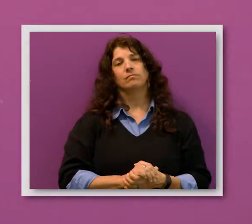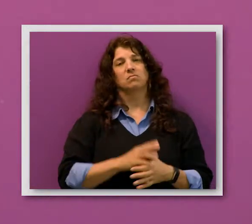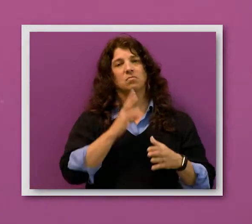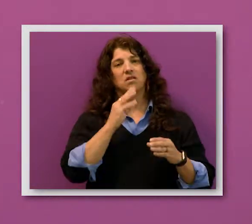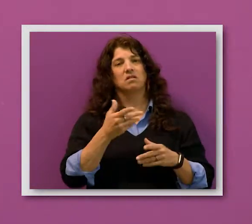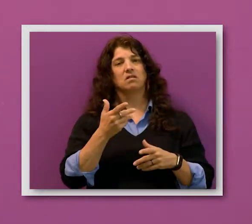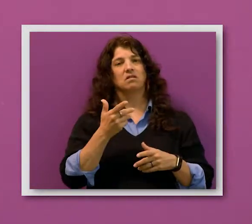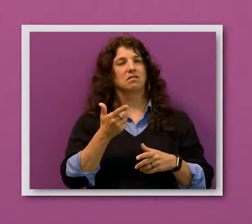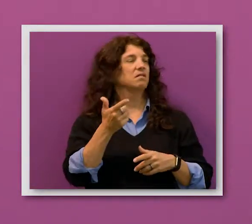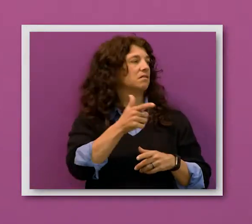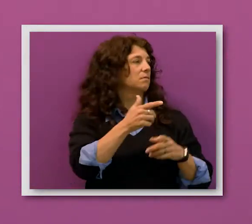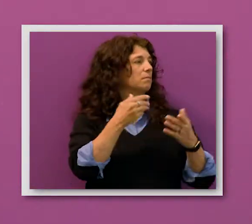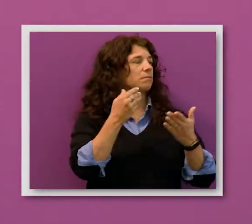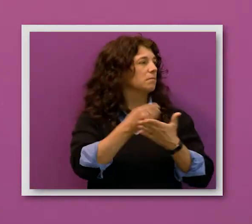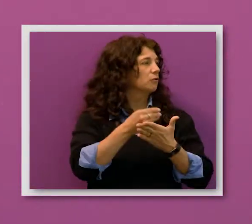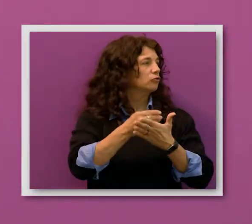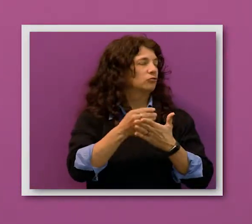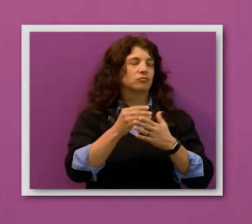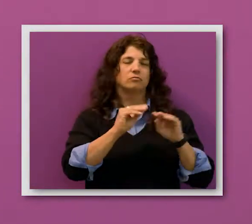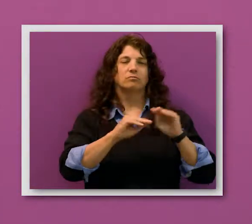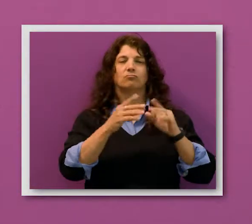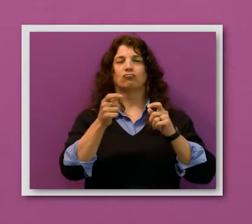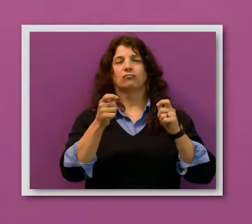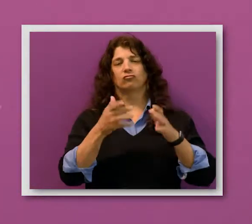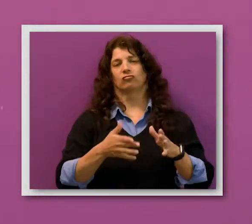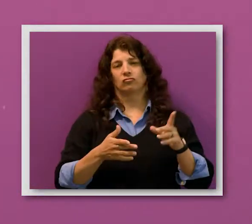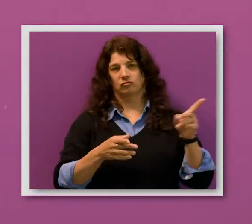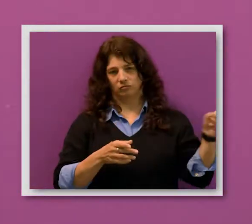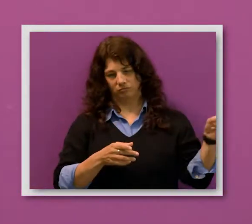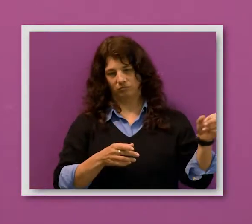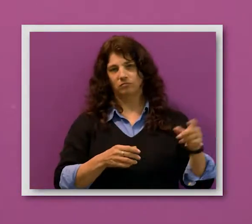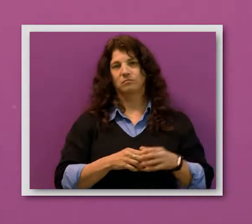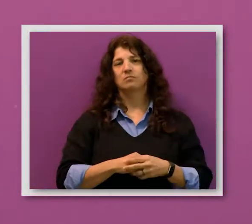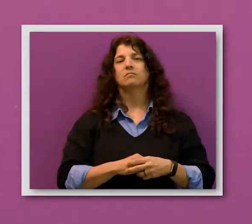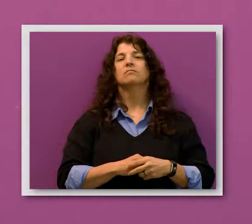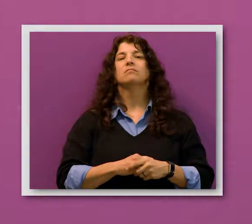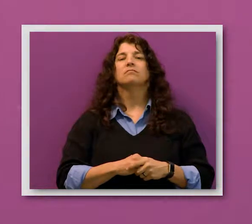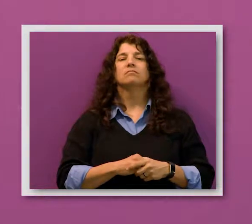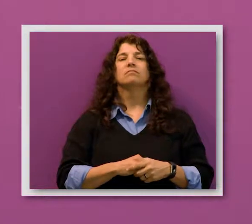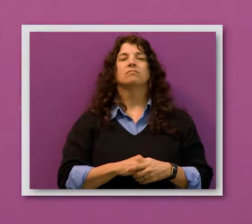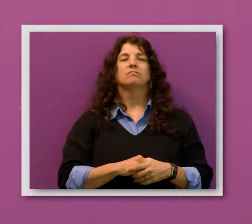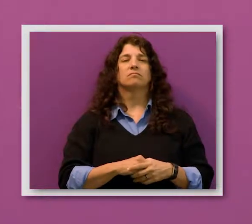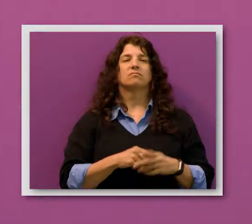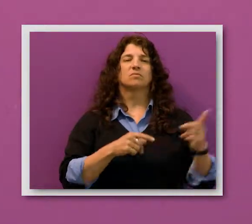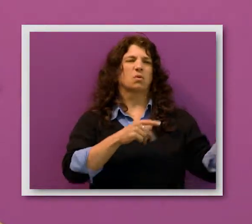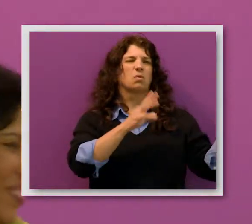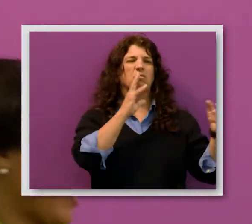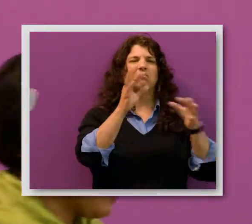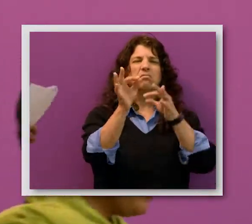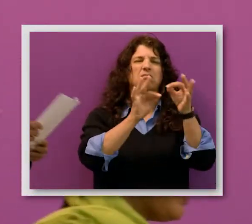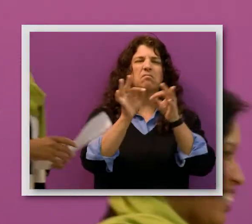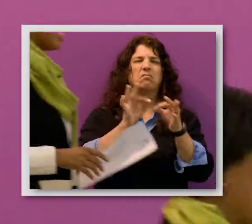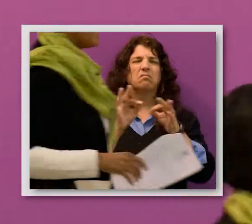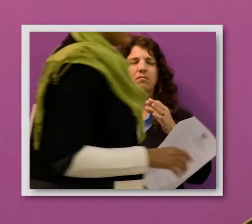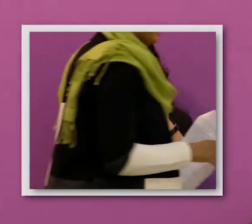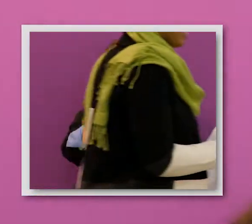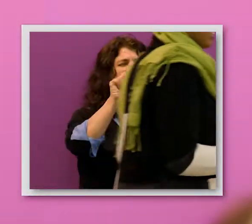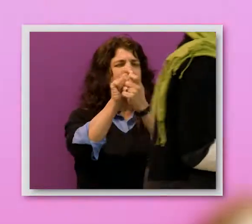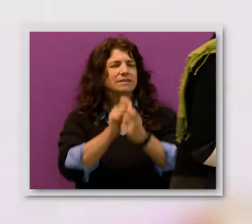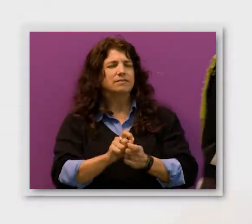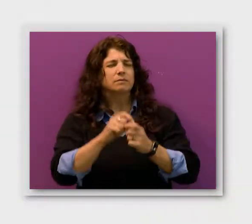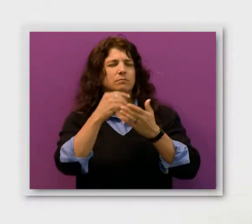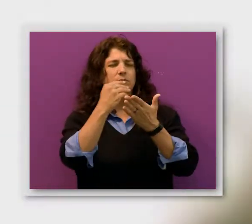of our schedule, and then you'll hear from our budget director about some specific investments. Thank you all.